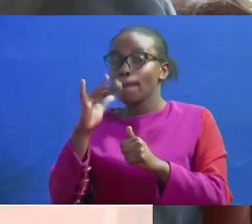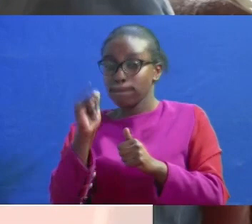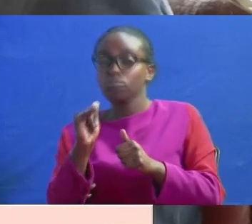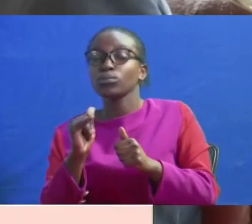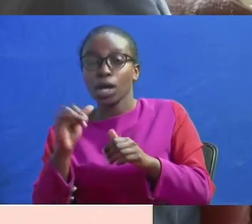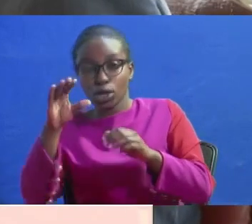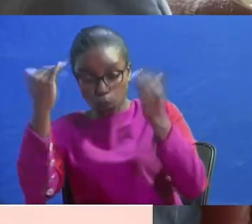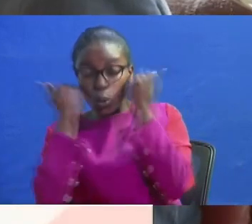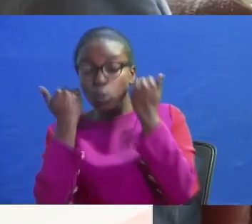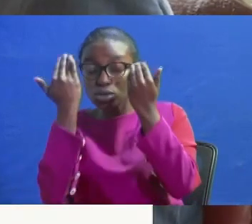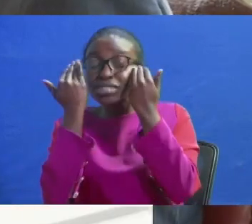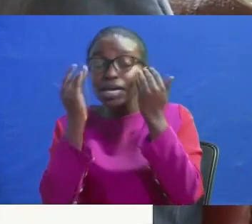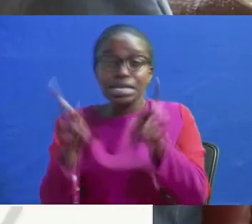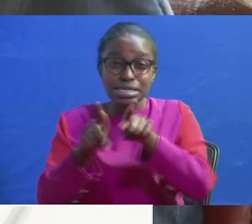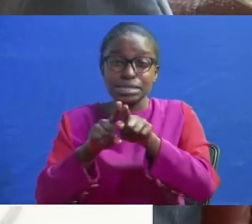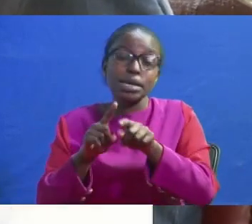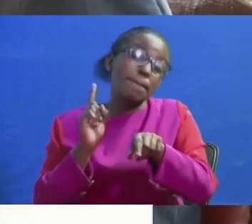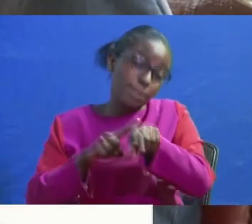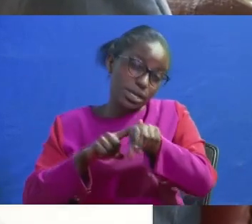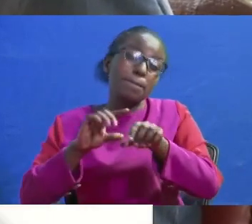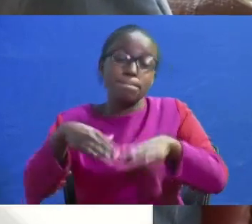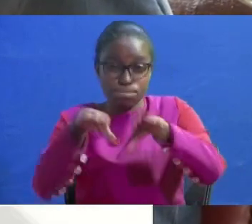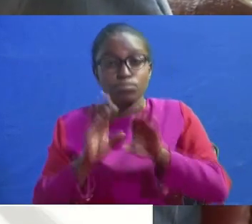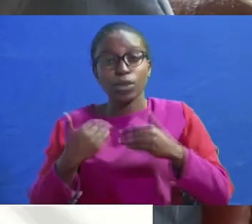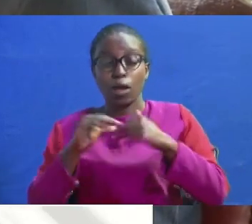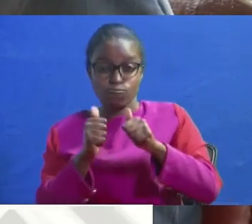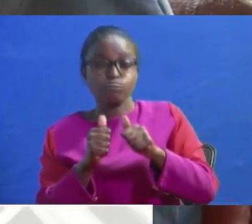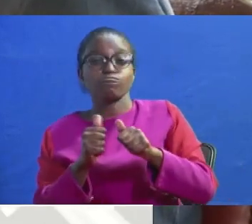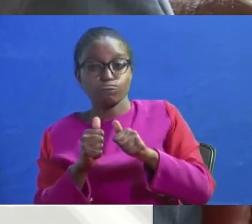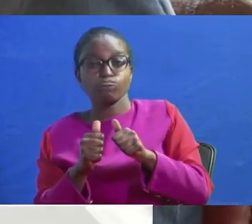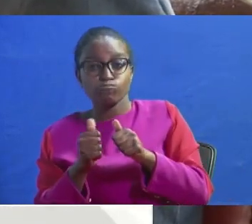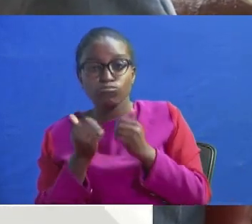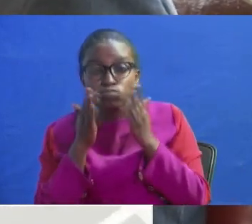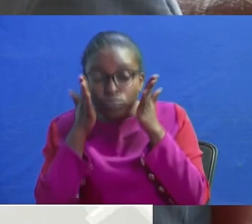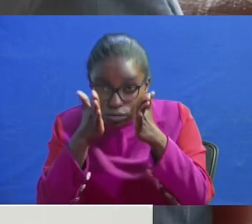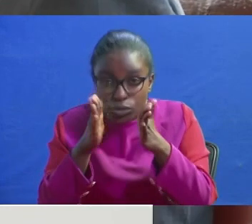a matter of grave concern, the latest being the nullification of Finance Act